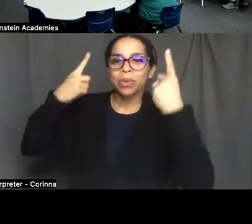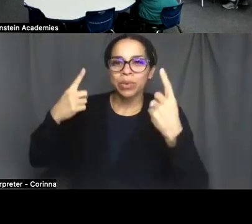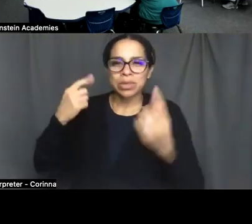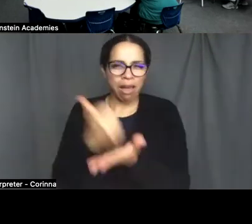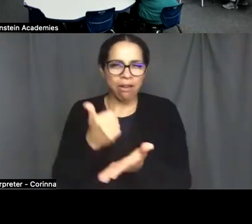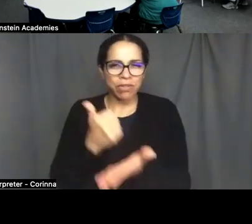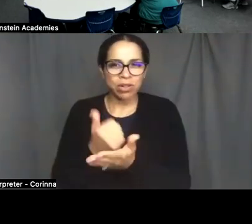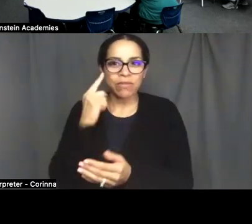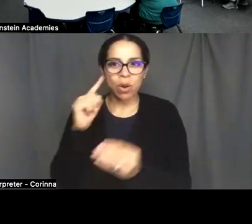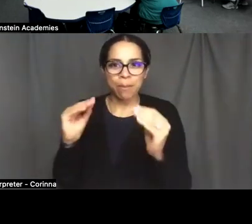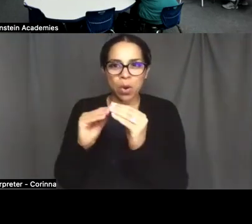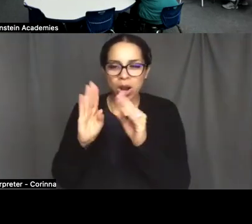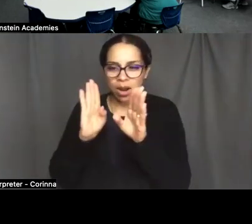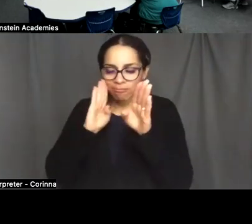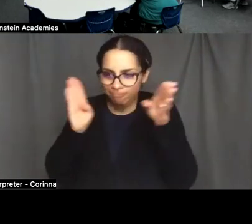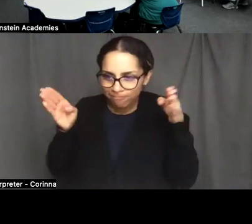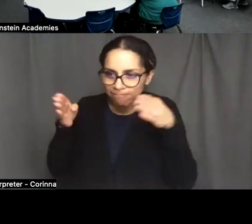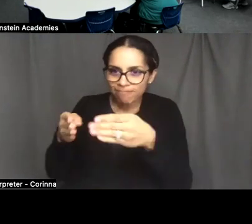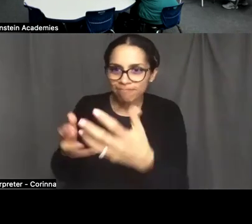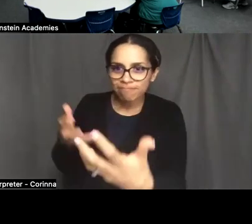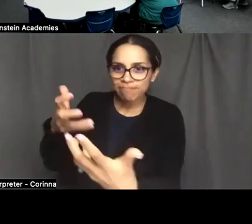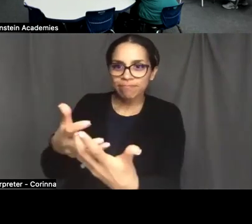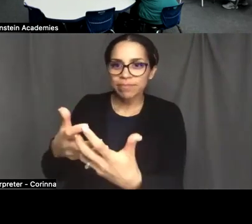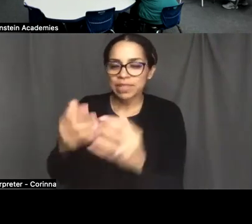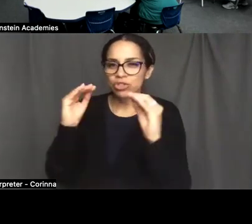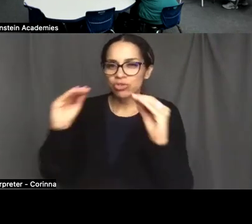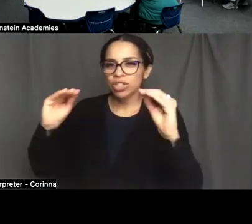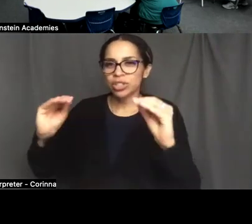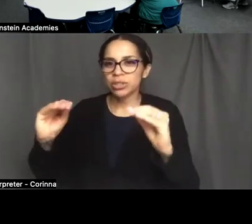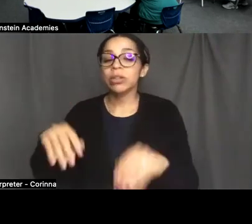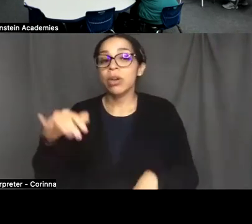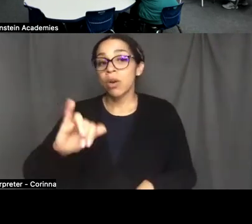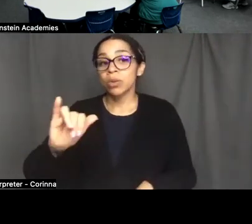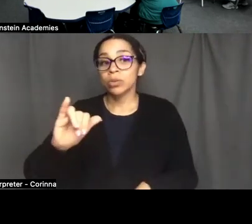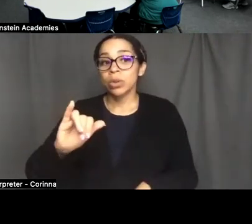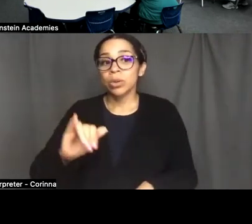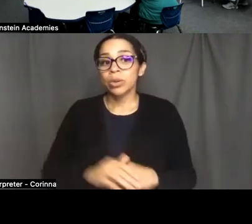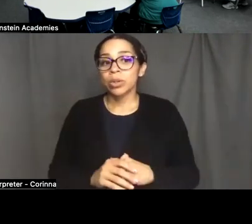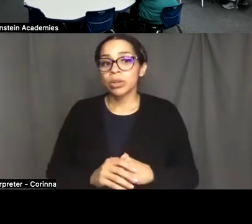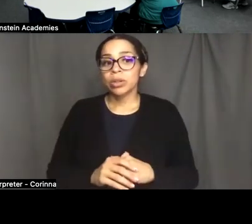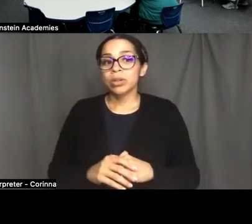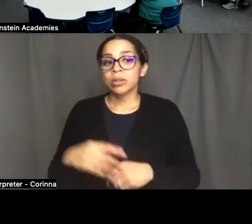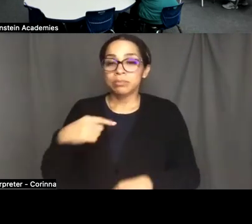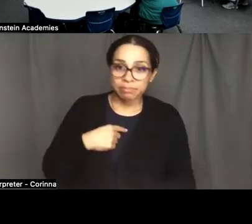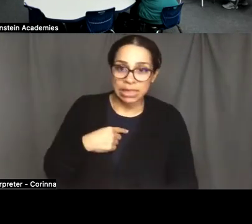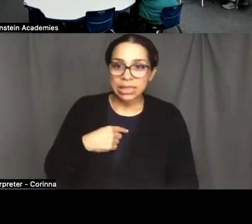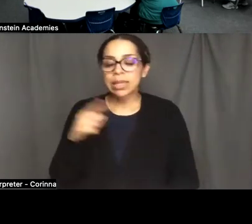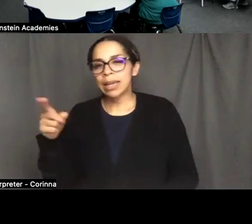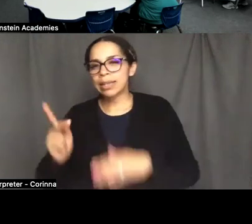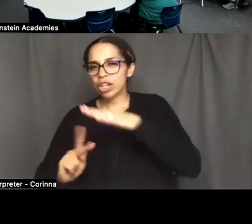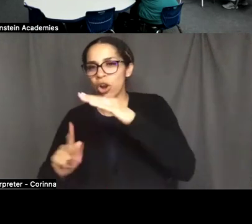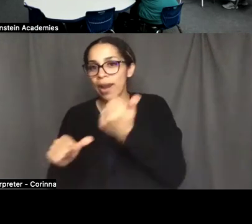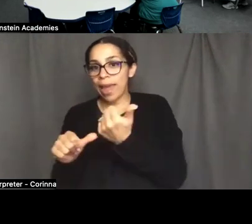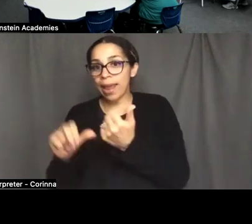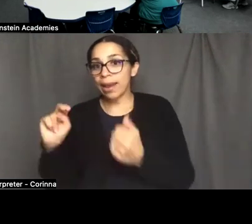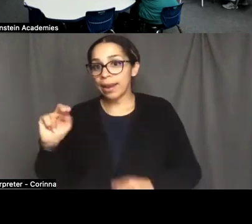instruction. I also see groups along with our kindergarten aide, Miss Nancy. So we pull groups of kids